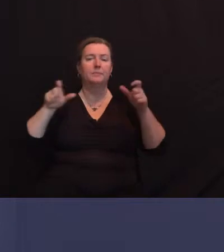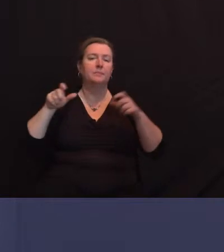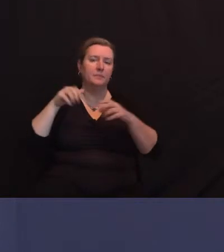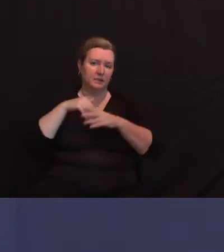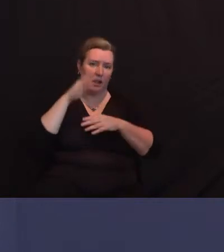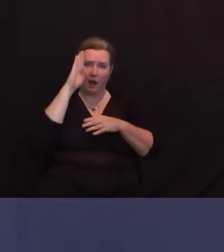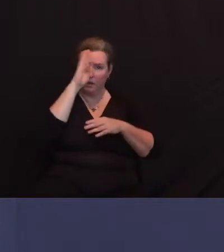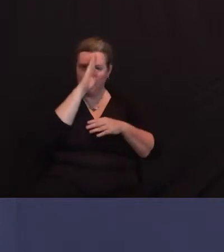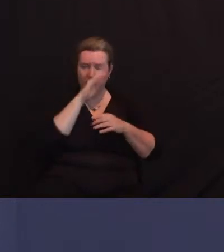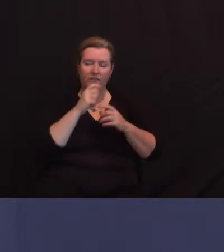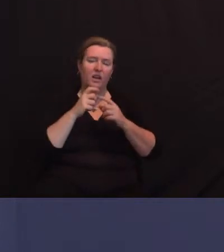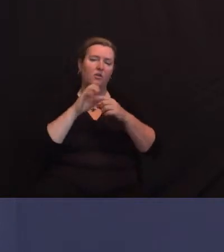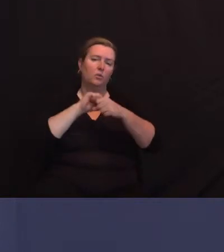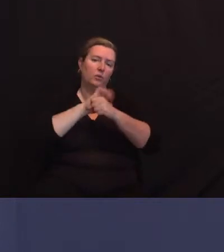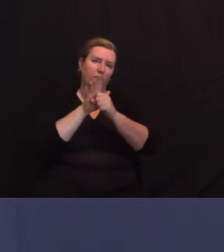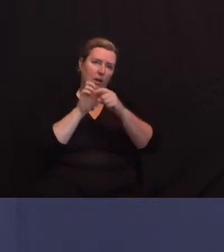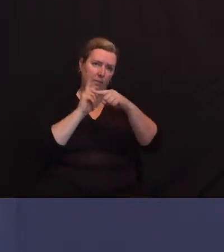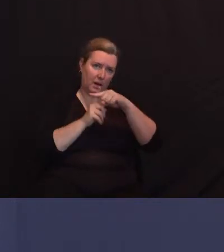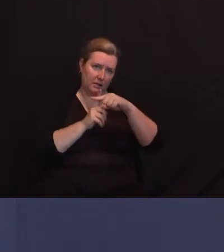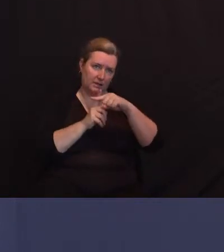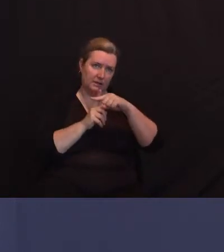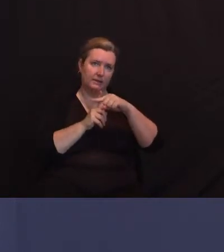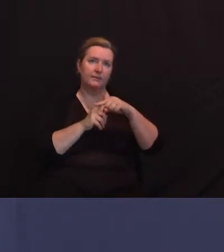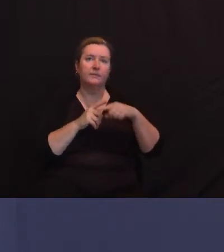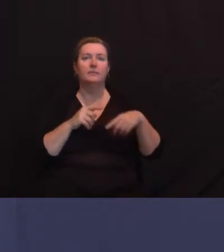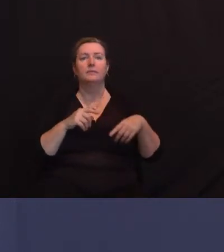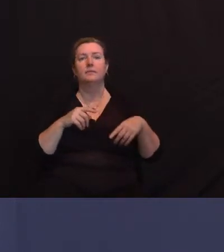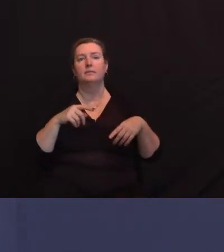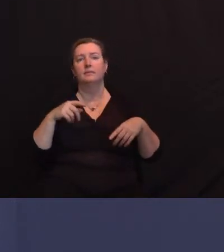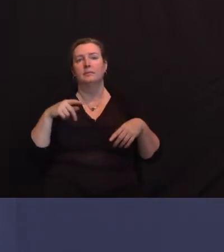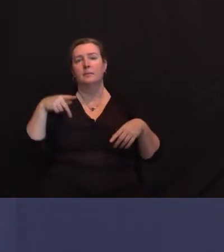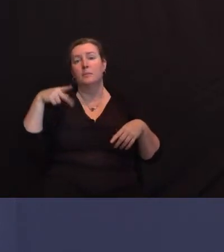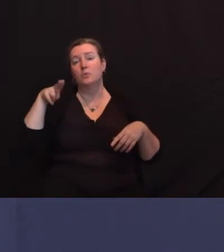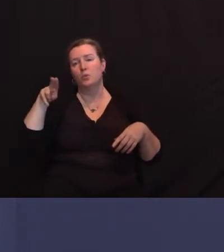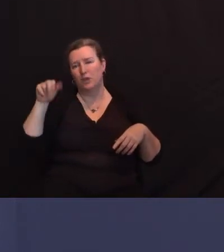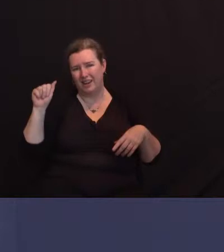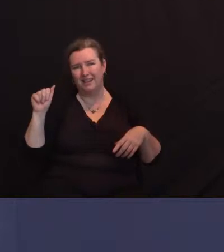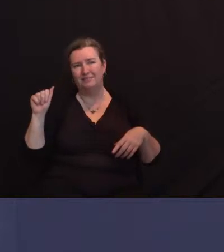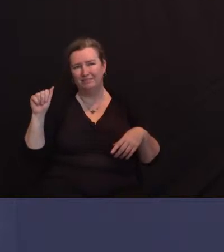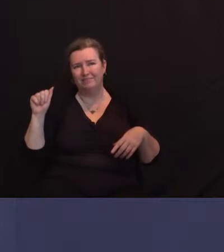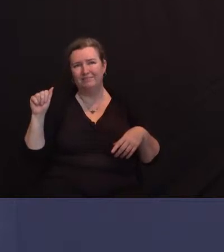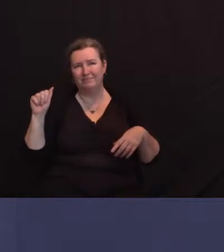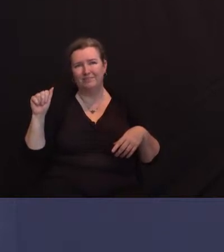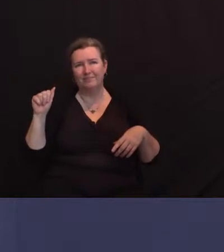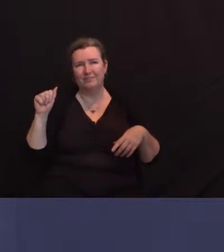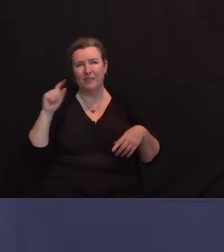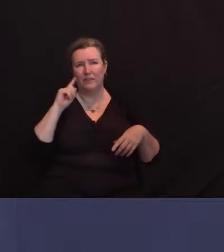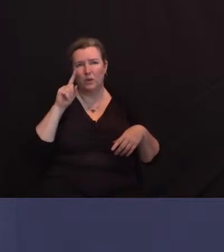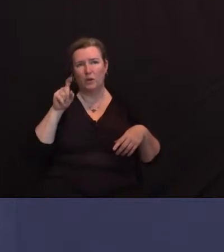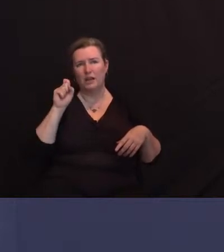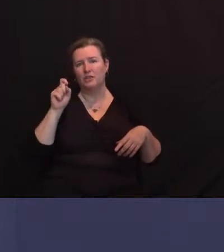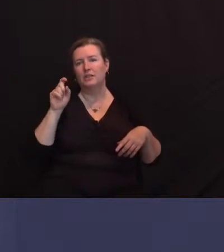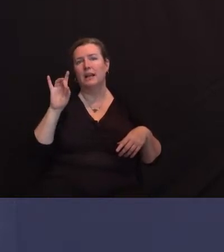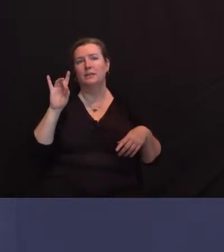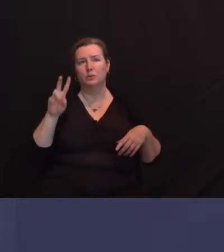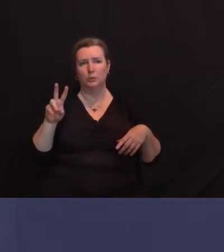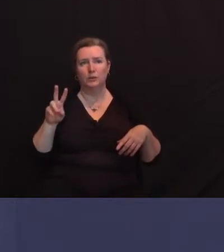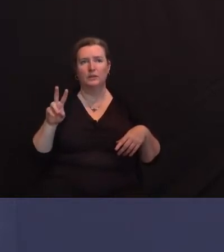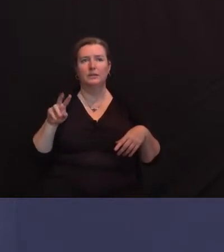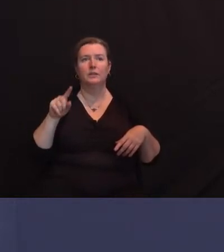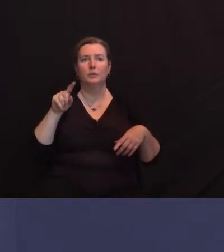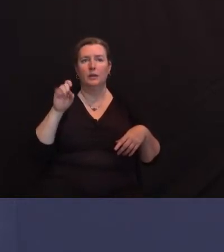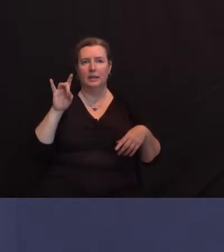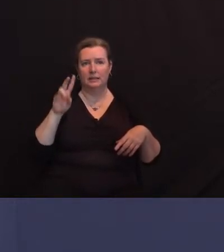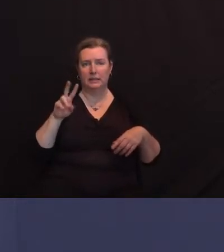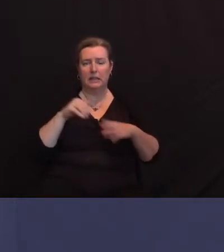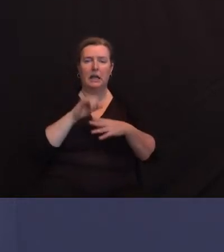positive individuals, and those under investigation, 182 are in ICU and 84 are